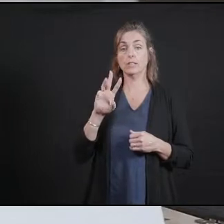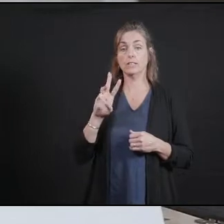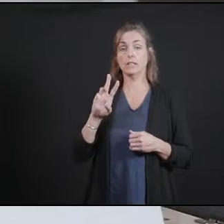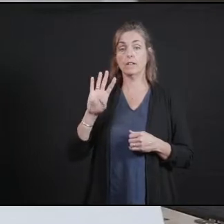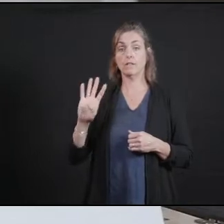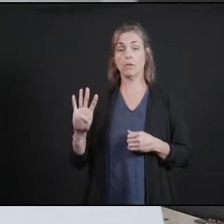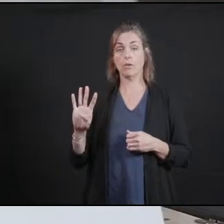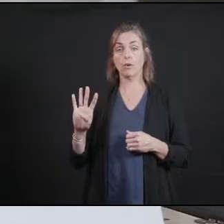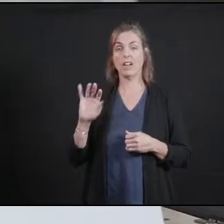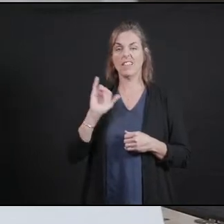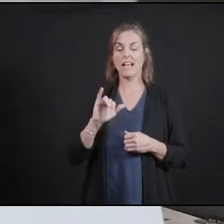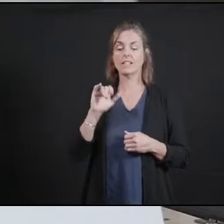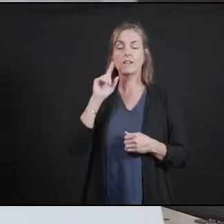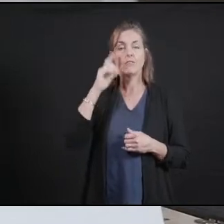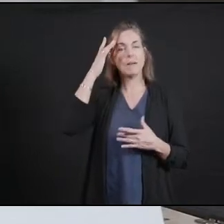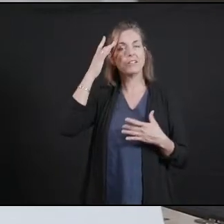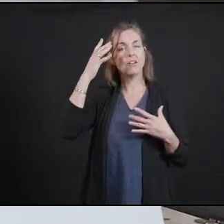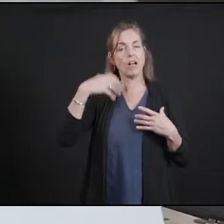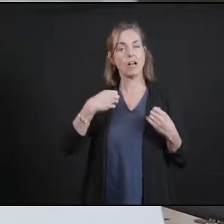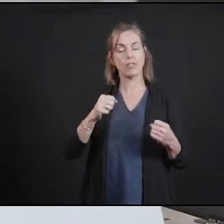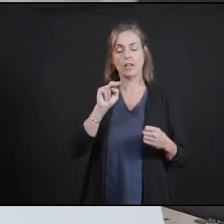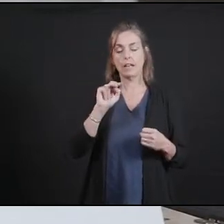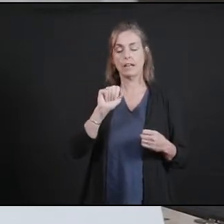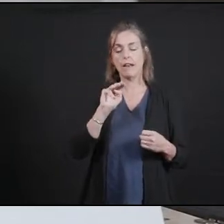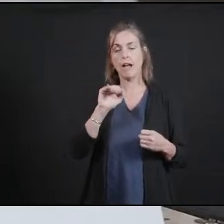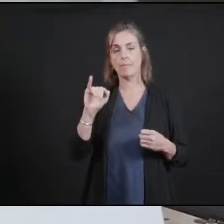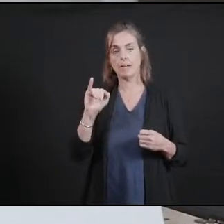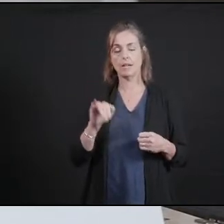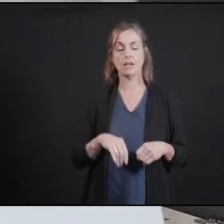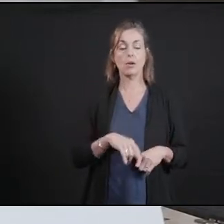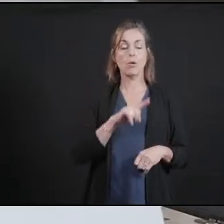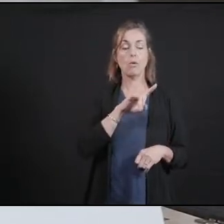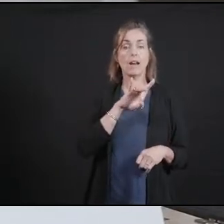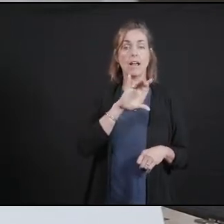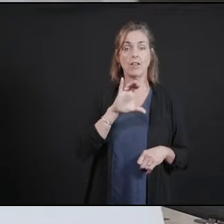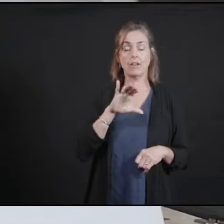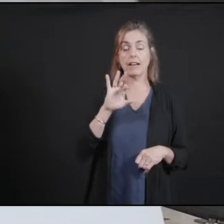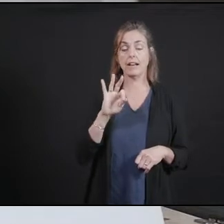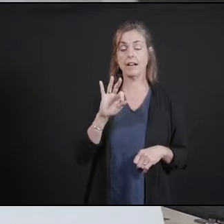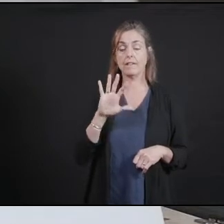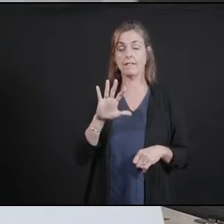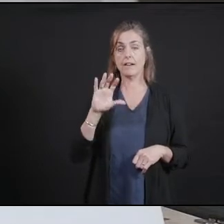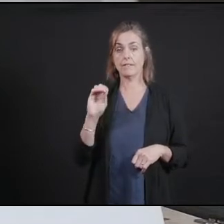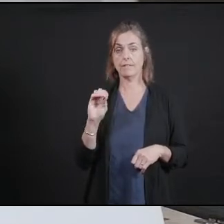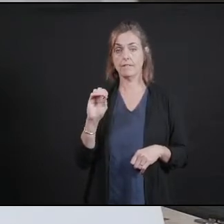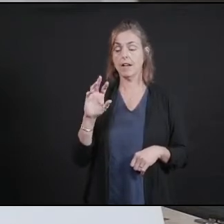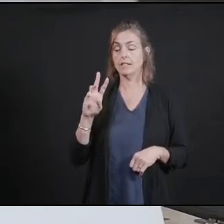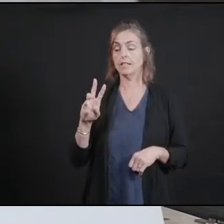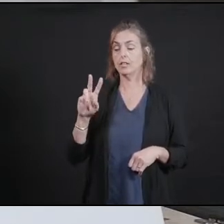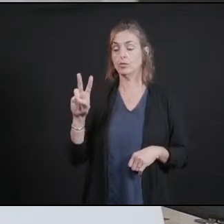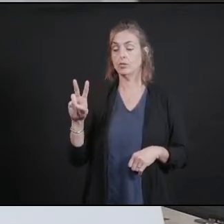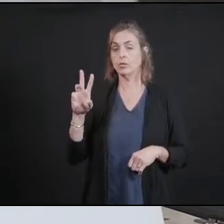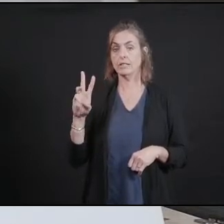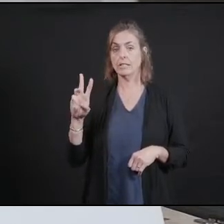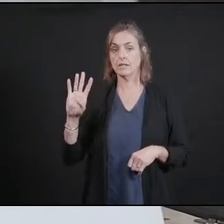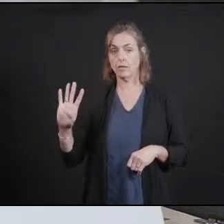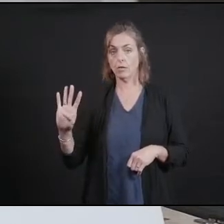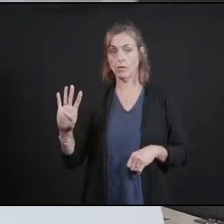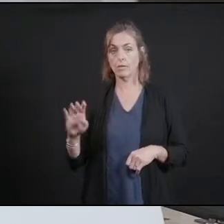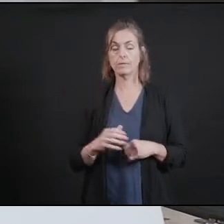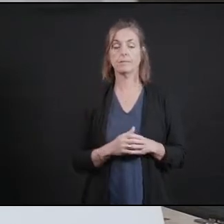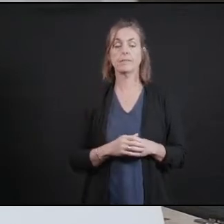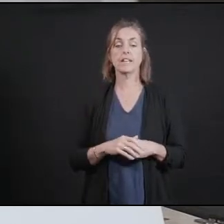defense to COVID-19 is to stay at home. Please follow the guidelines. Take care of your